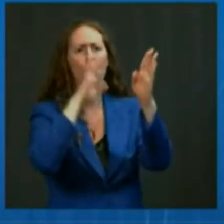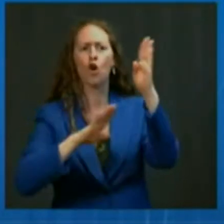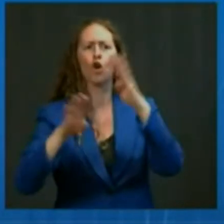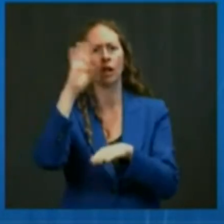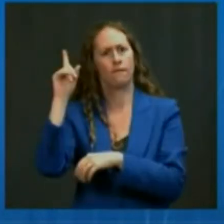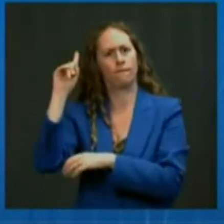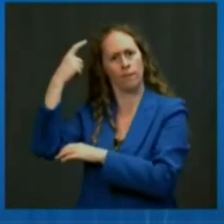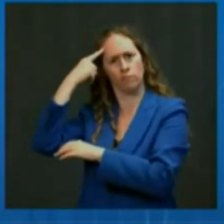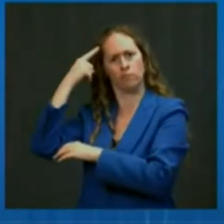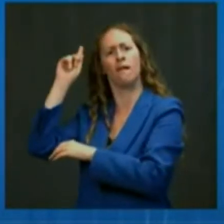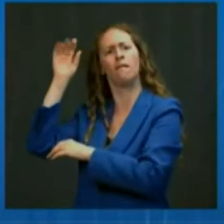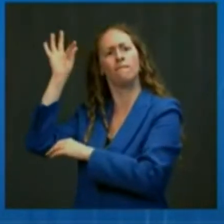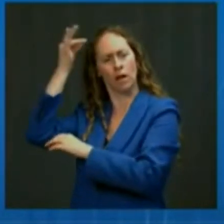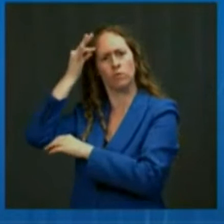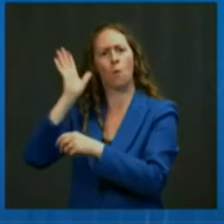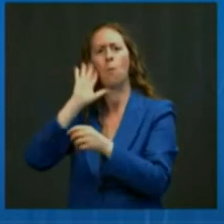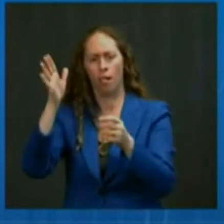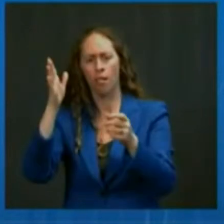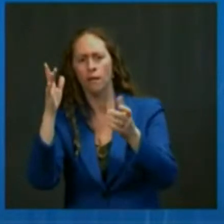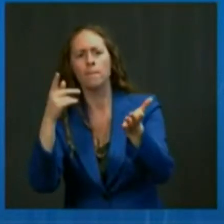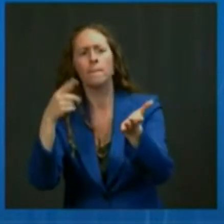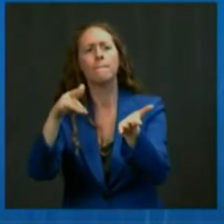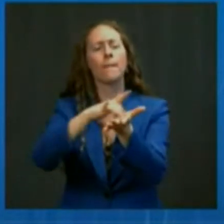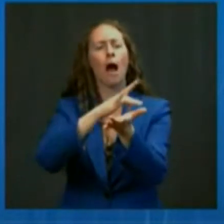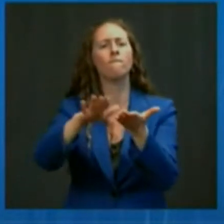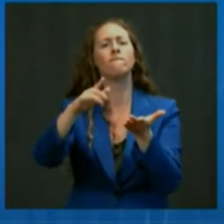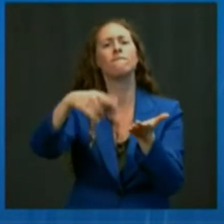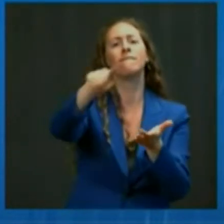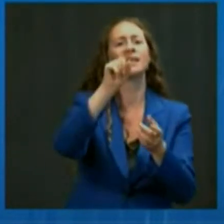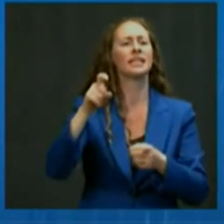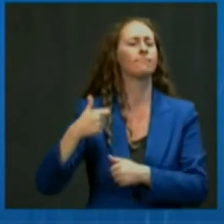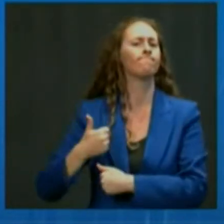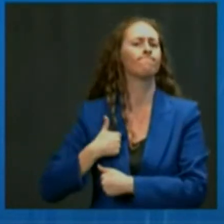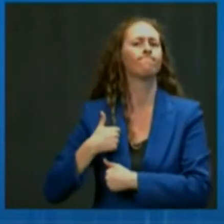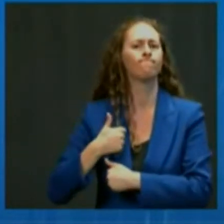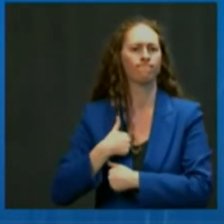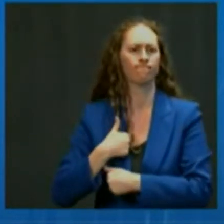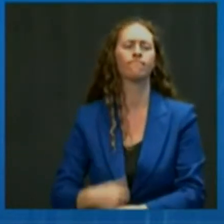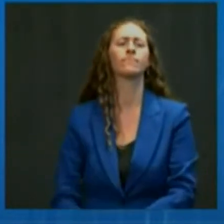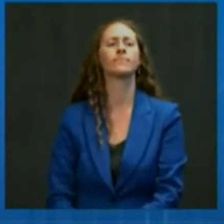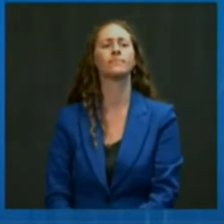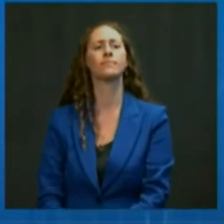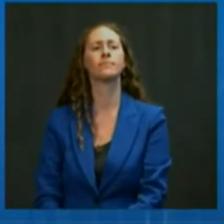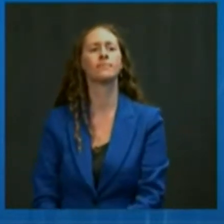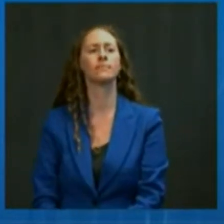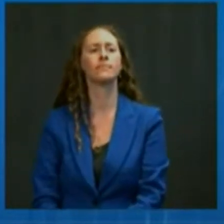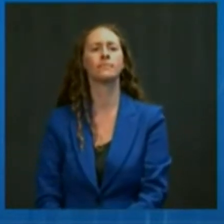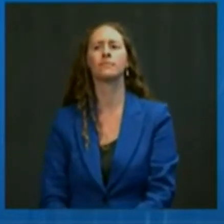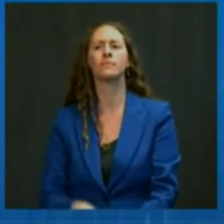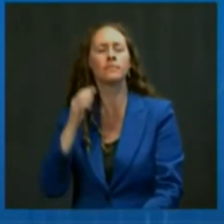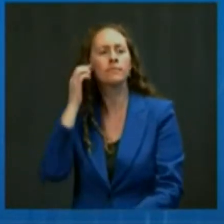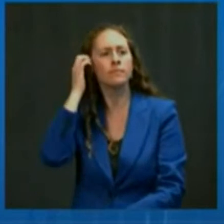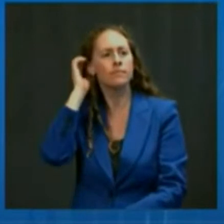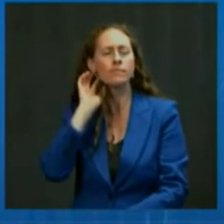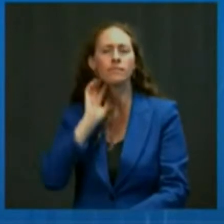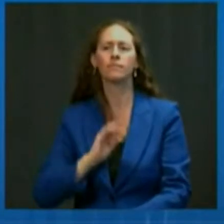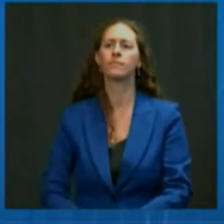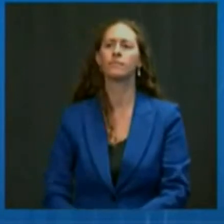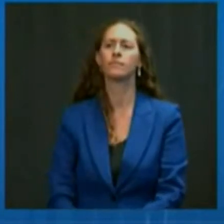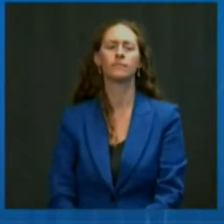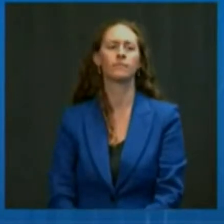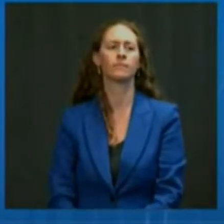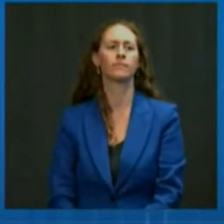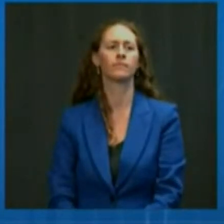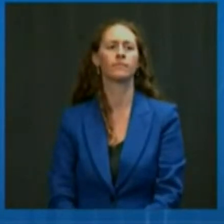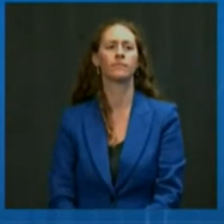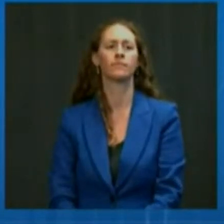President Biden committed to the American people that he would do everything in his power to end this pandemic. And from his first day in